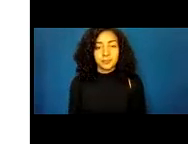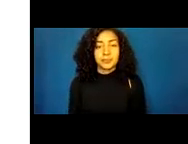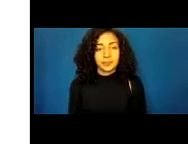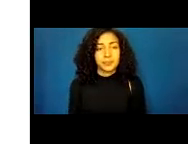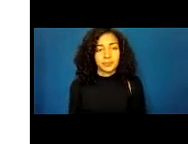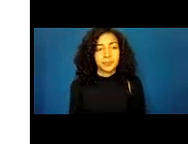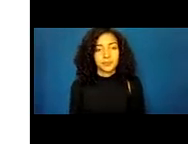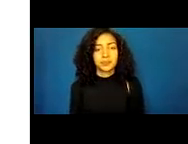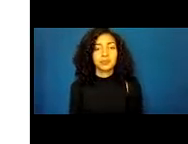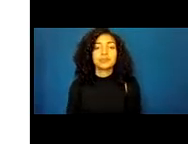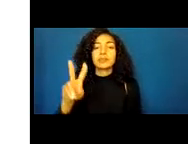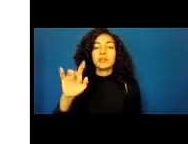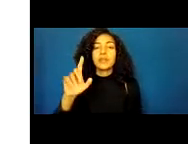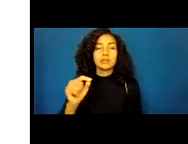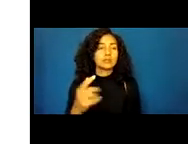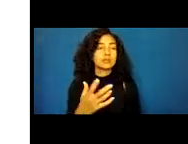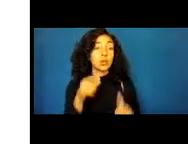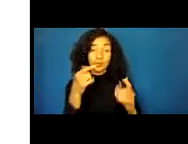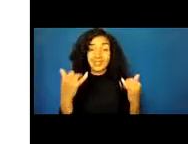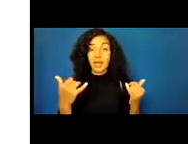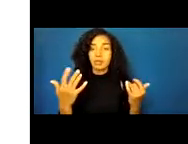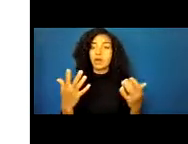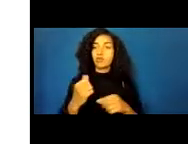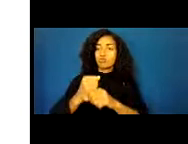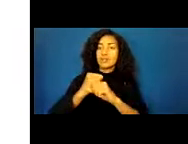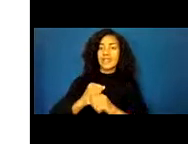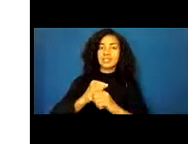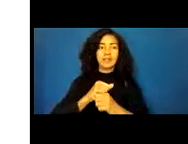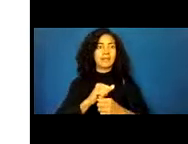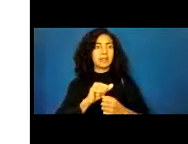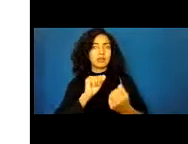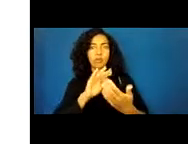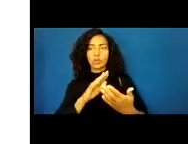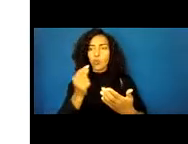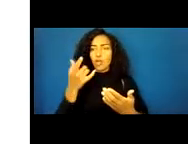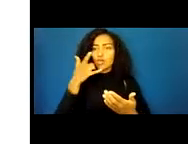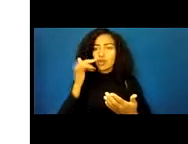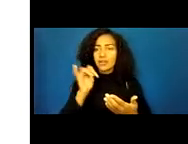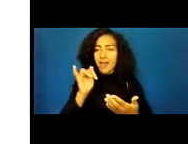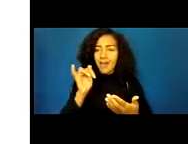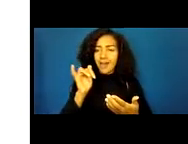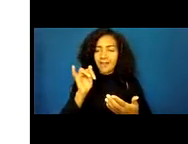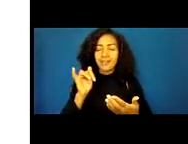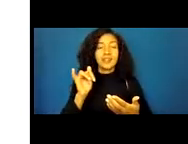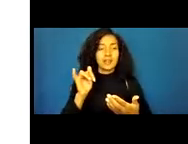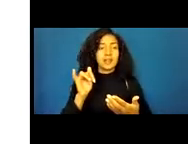So what is a protective factor? They can be skills, strengths,